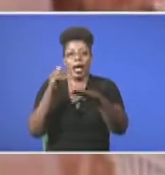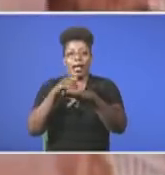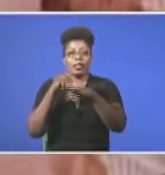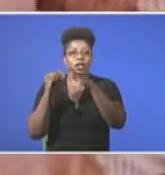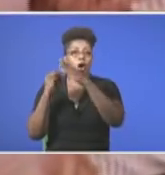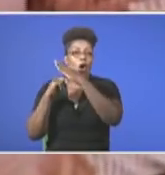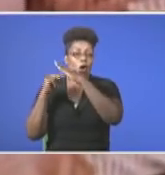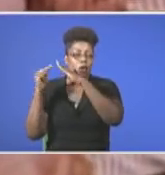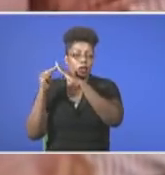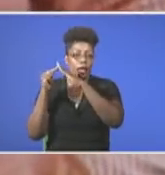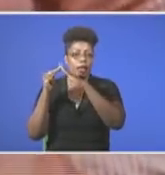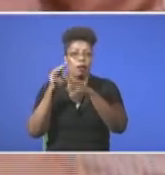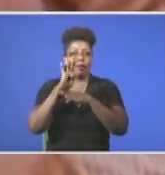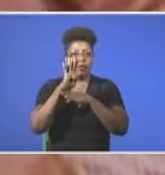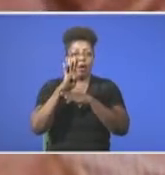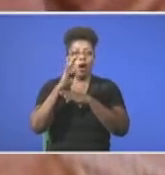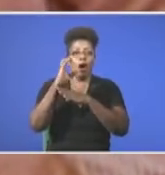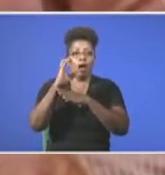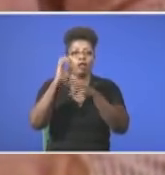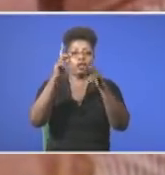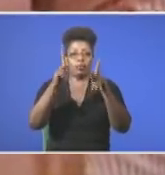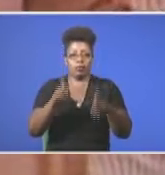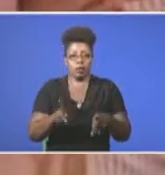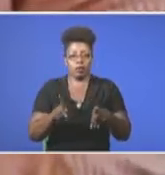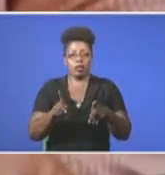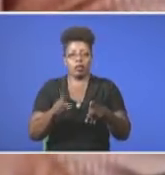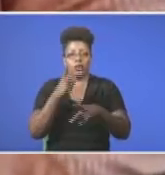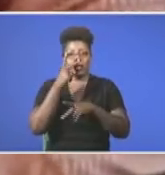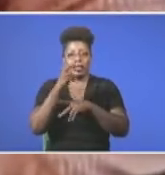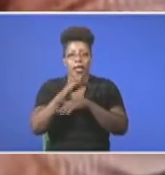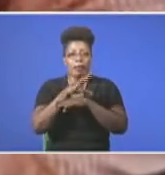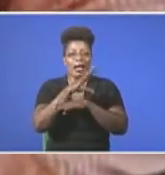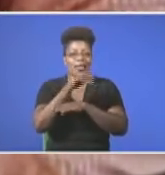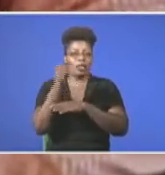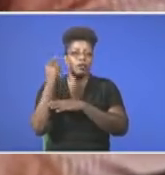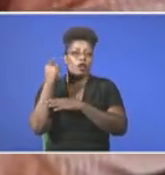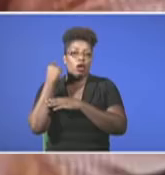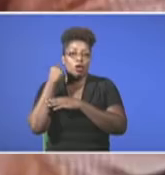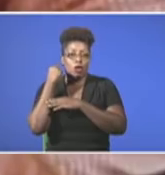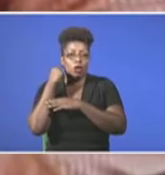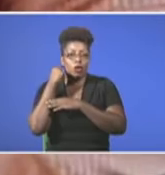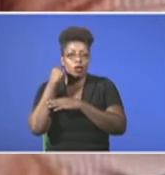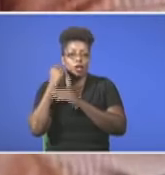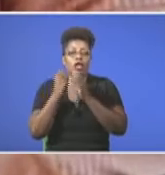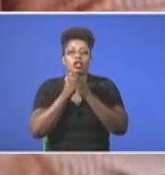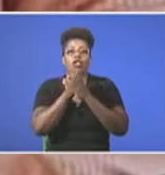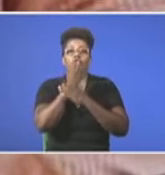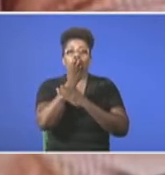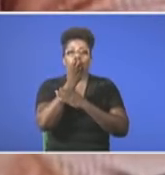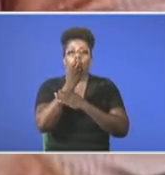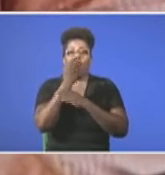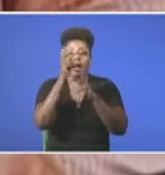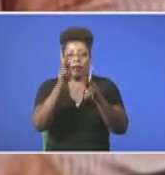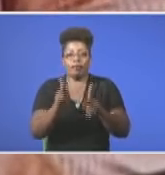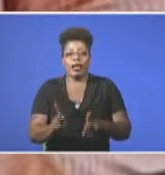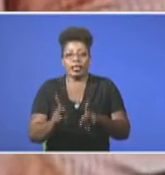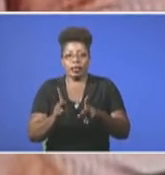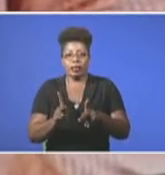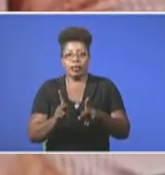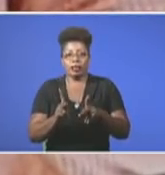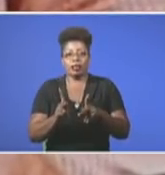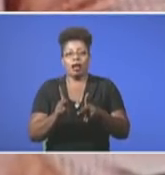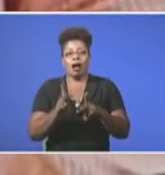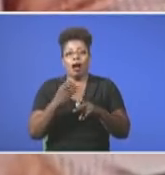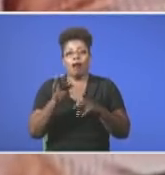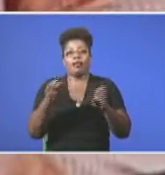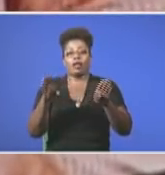400. And you can see the impact, and you would have heard the straw vendors spoke about it, the impact the closure of